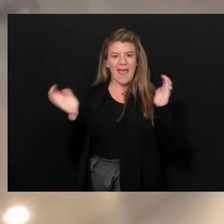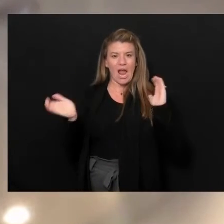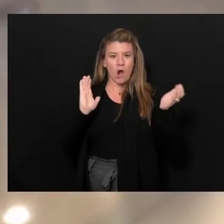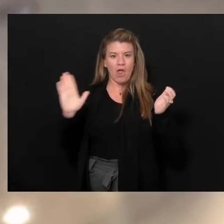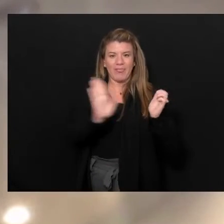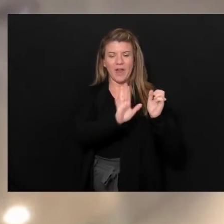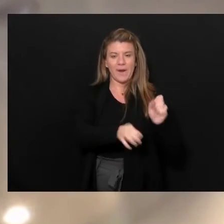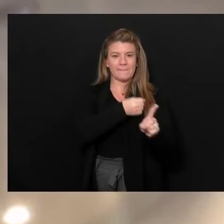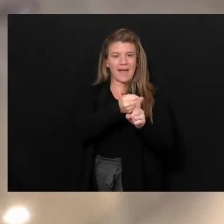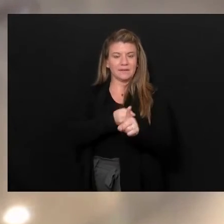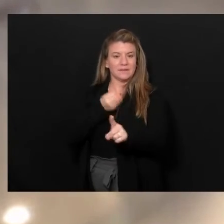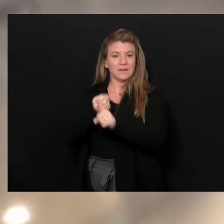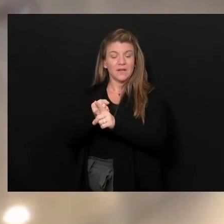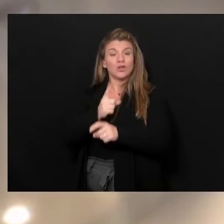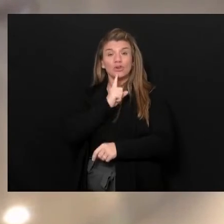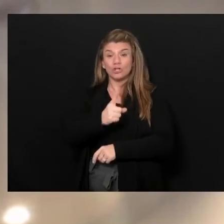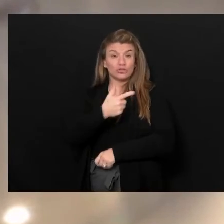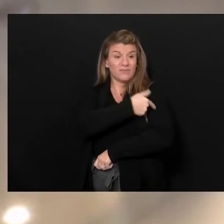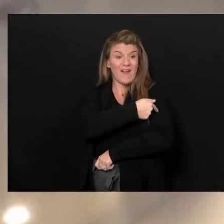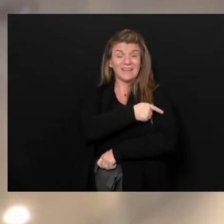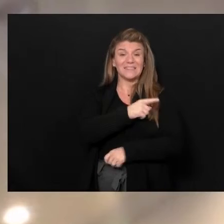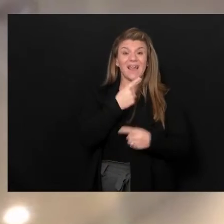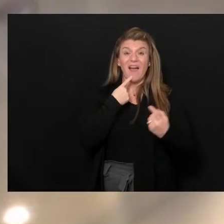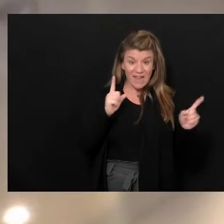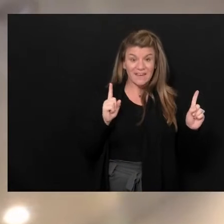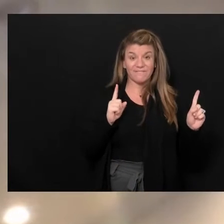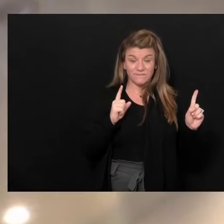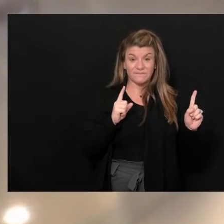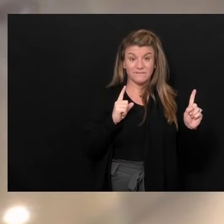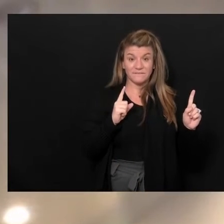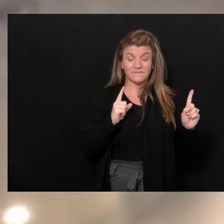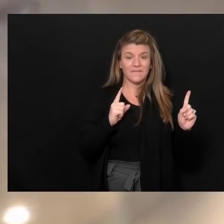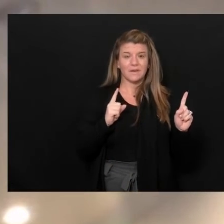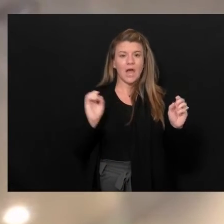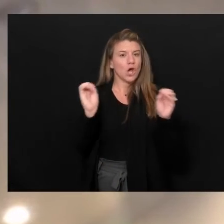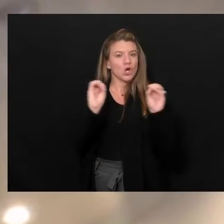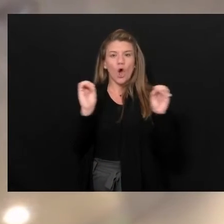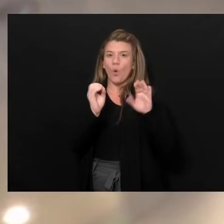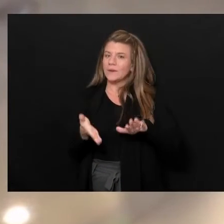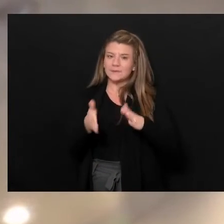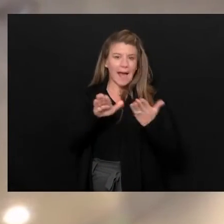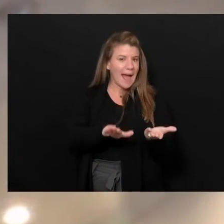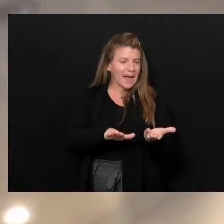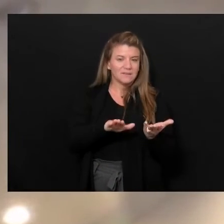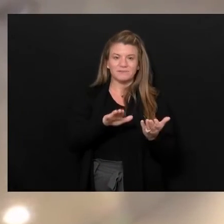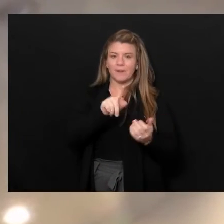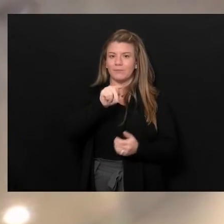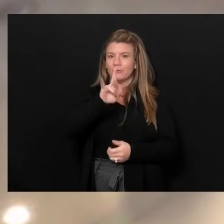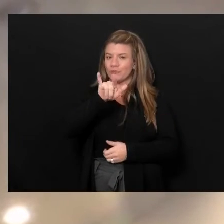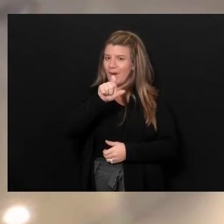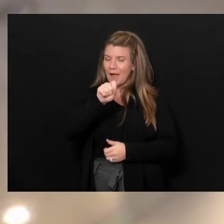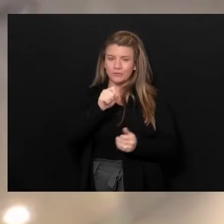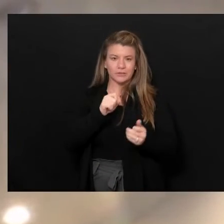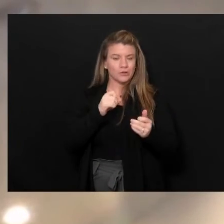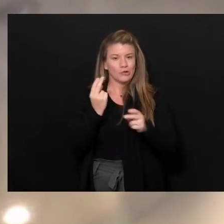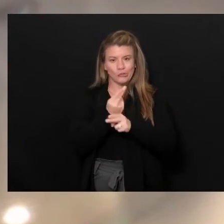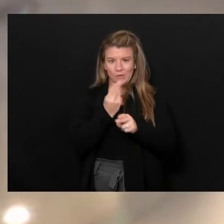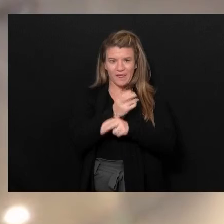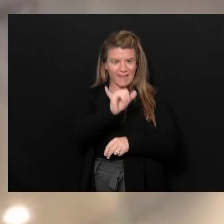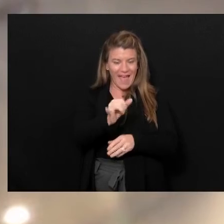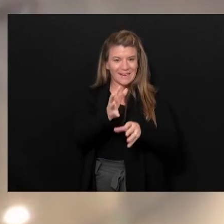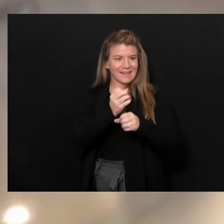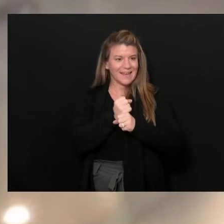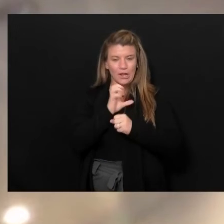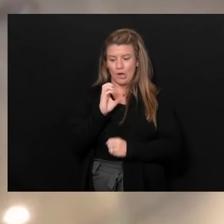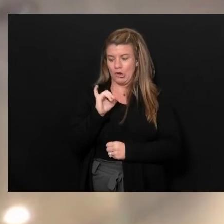impact of the vaccines. So the vaccines are really effective, and nobody died in the trials from COVID. And only